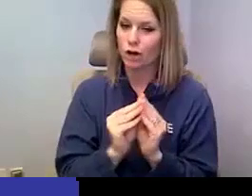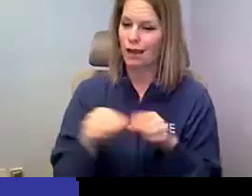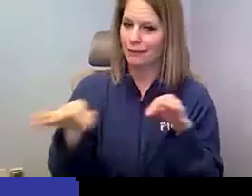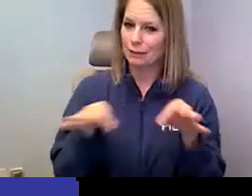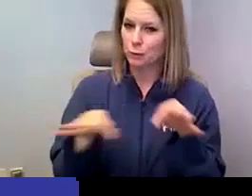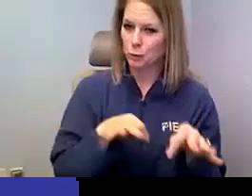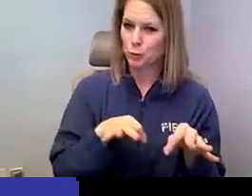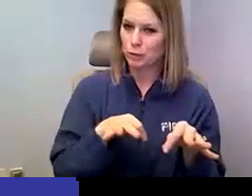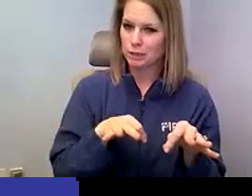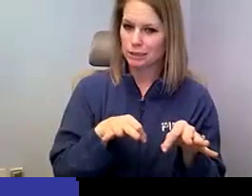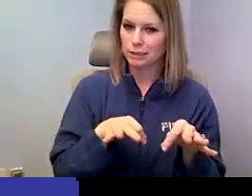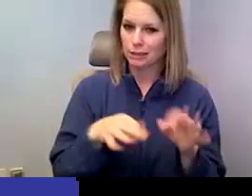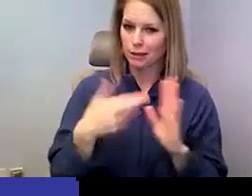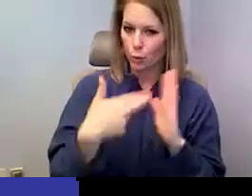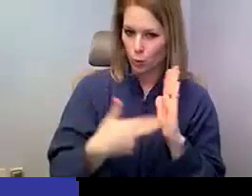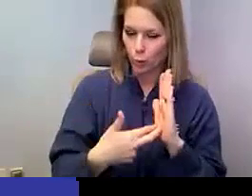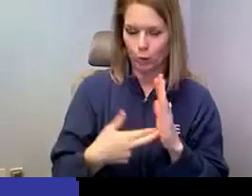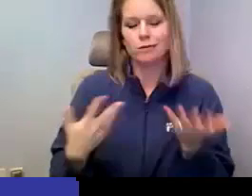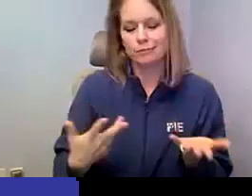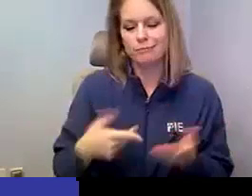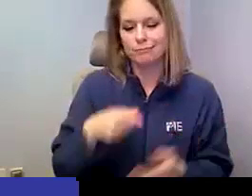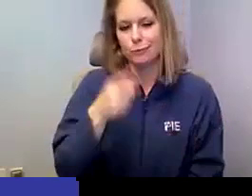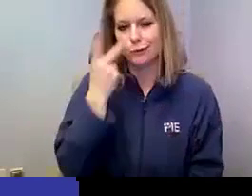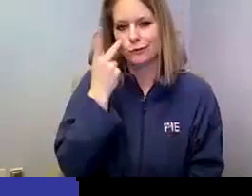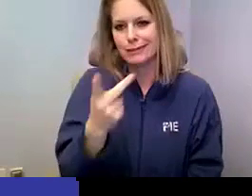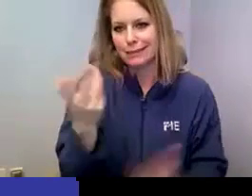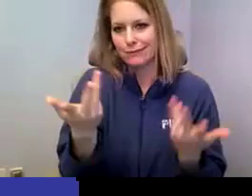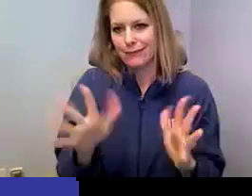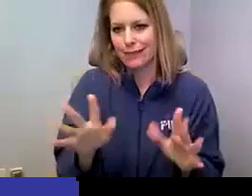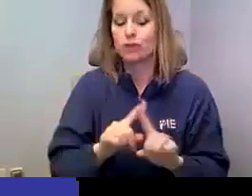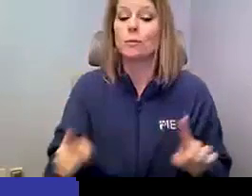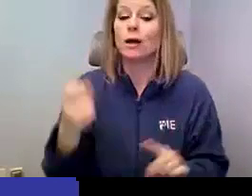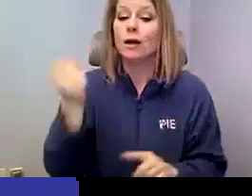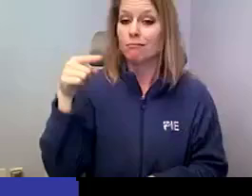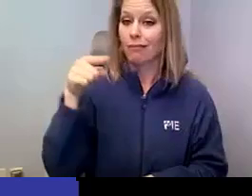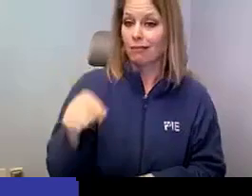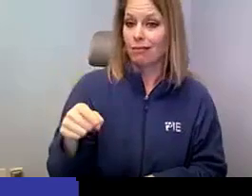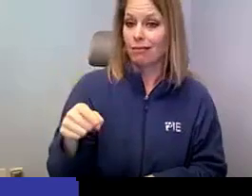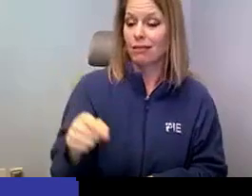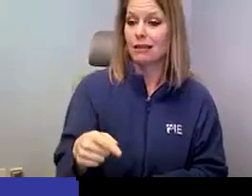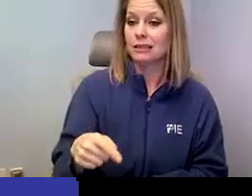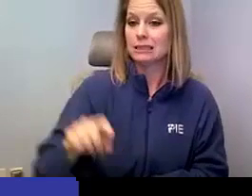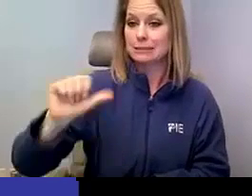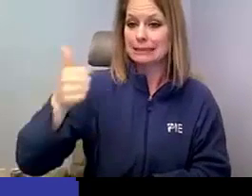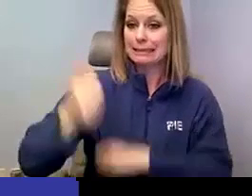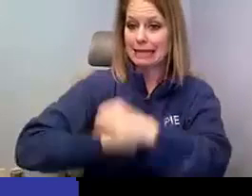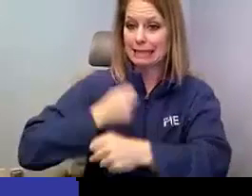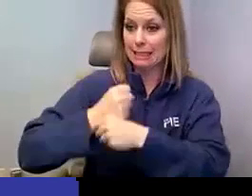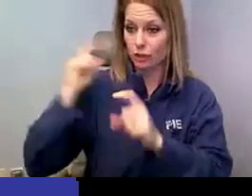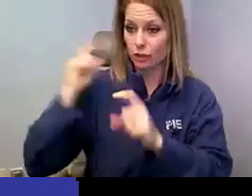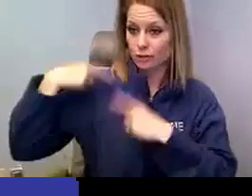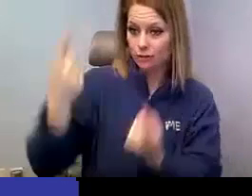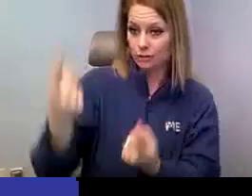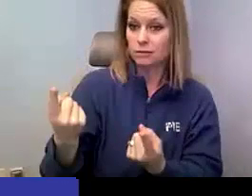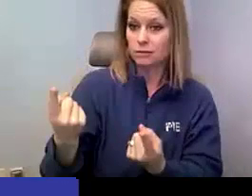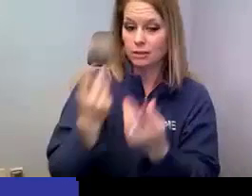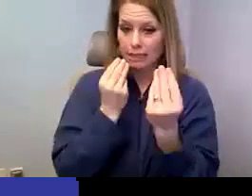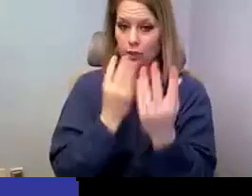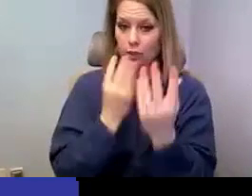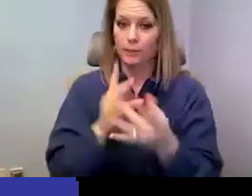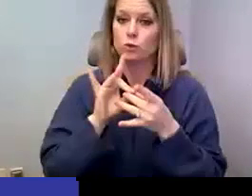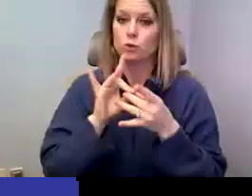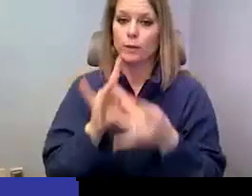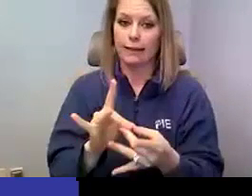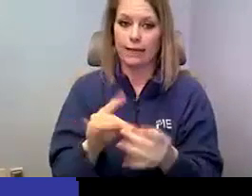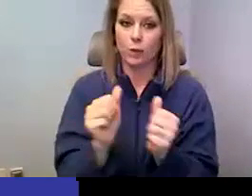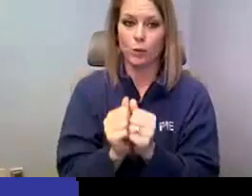this data and heard about it, but this is the last 10 years of data on the risk ratios of identification of emotional behavioral